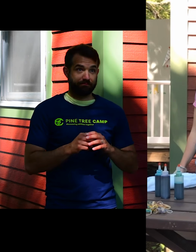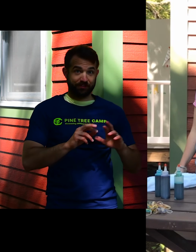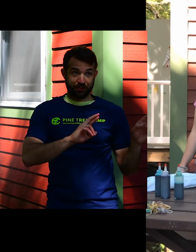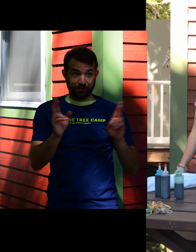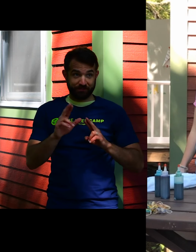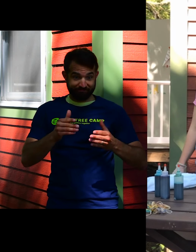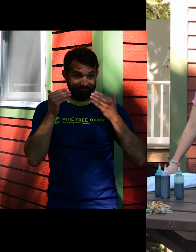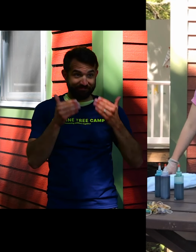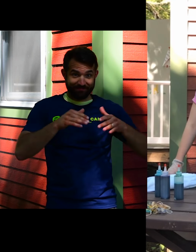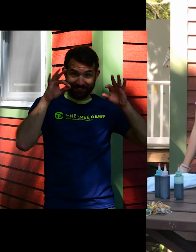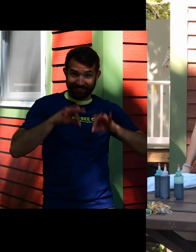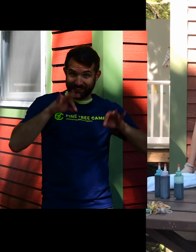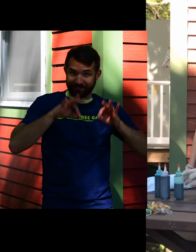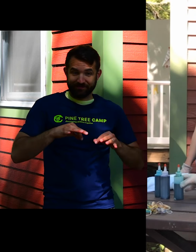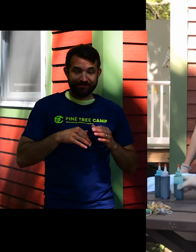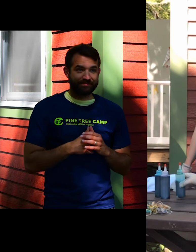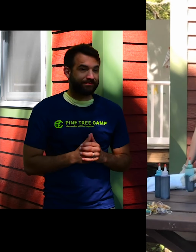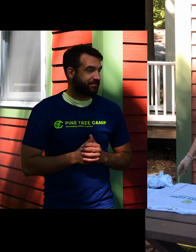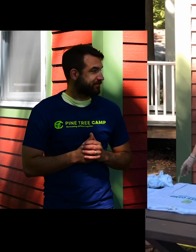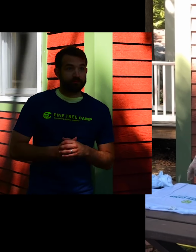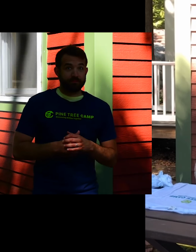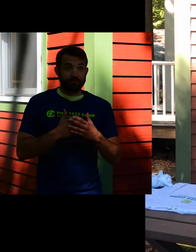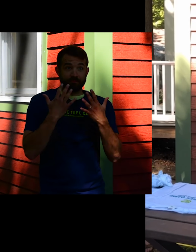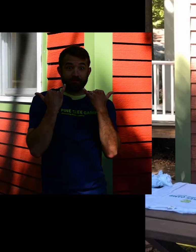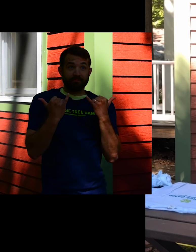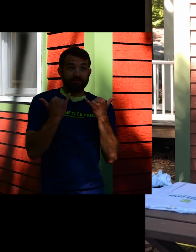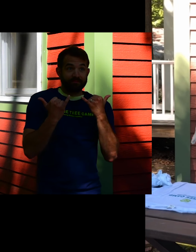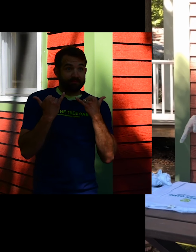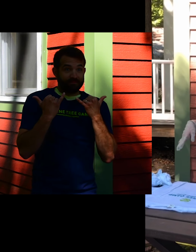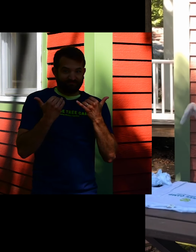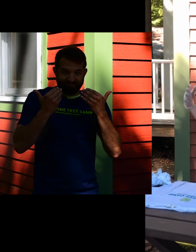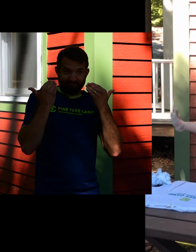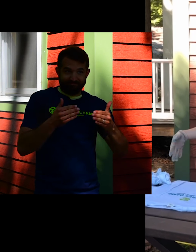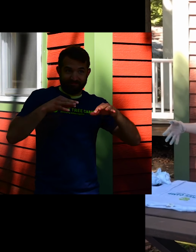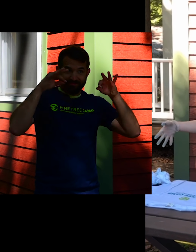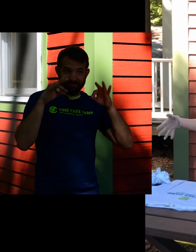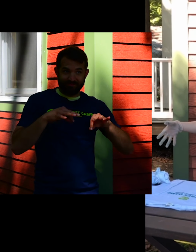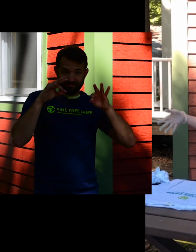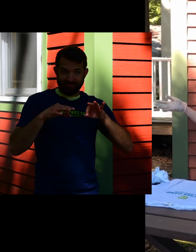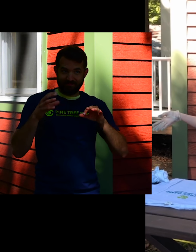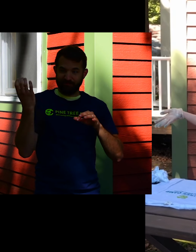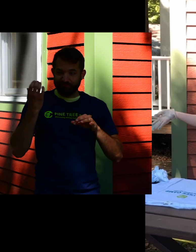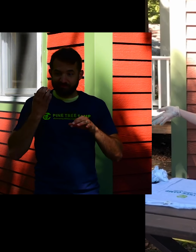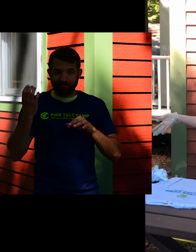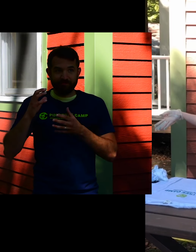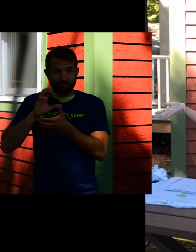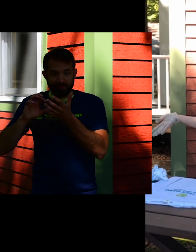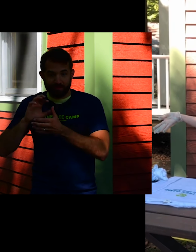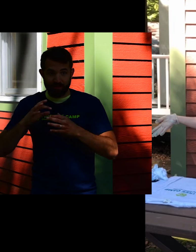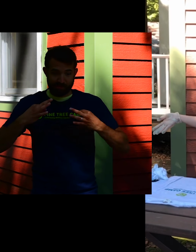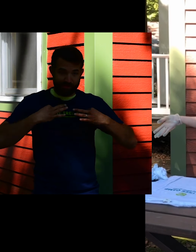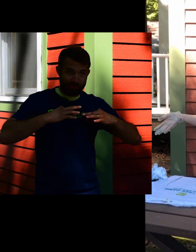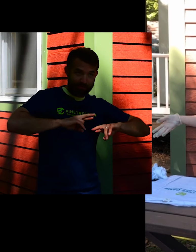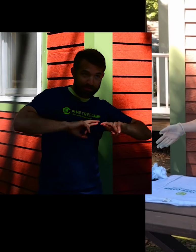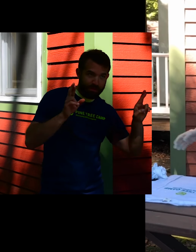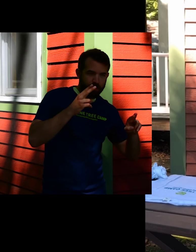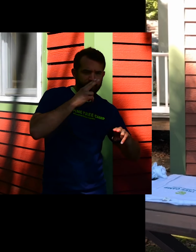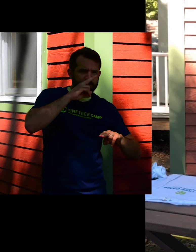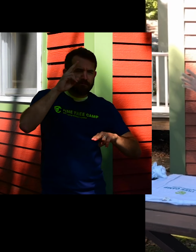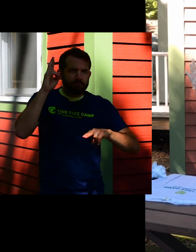Alright, and Kaylee's shirt is ready to dye. Alright, so now that your dye is mixed, your shirts are ready, now's for the fun part, we get to dye our